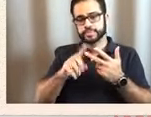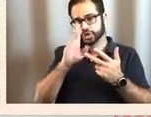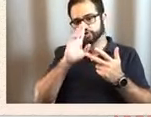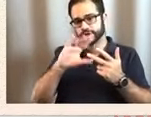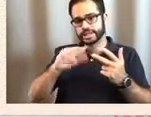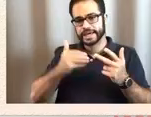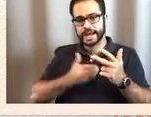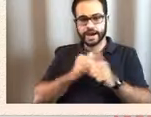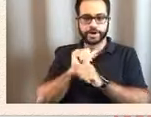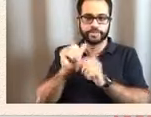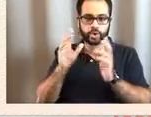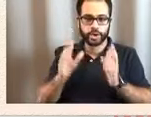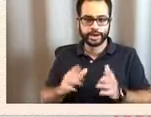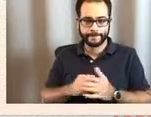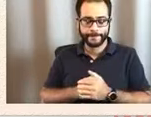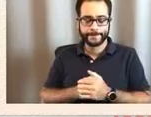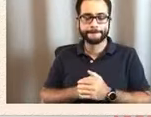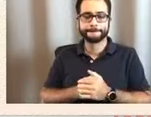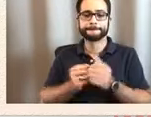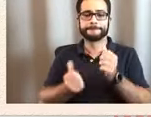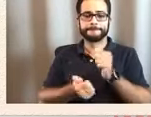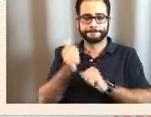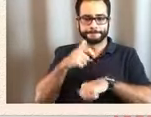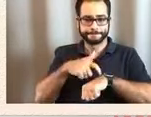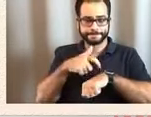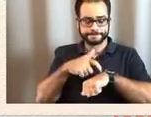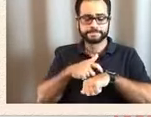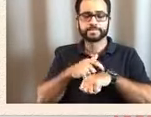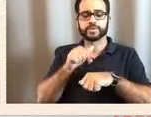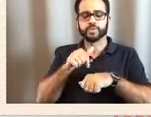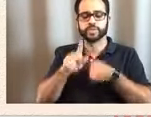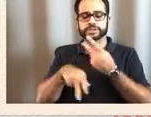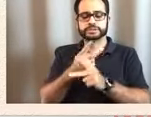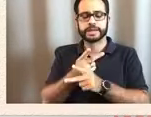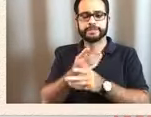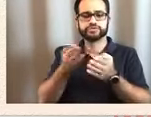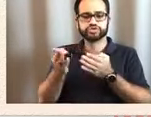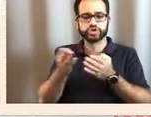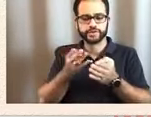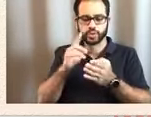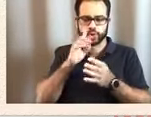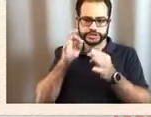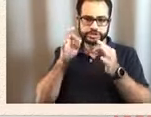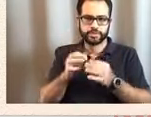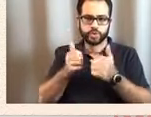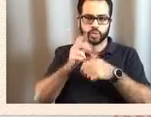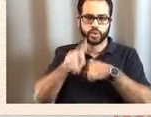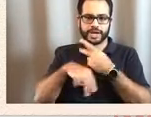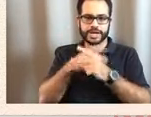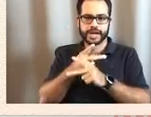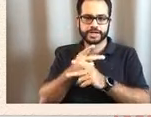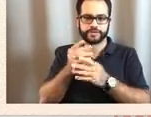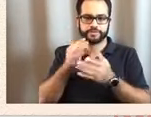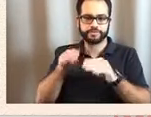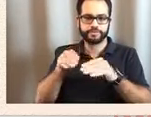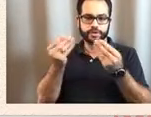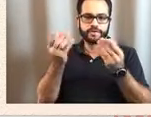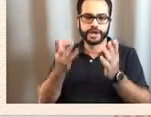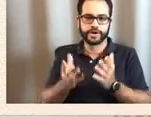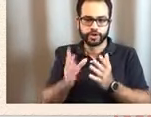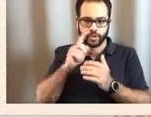many cases, it is the type of service being purchased that will determine the type of provider you will need to hire.